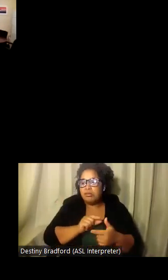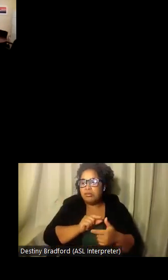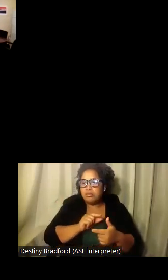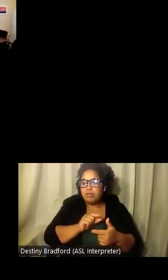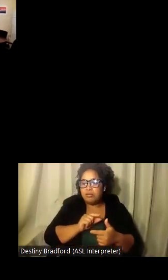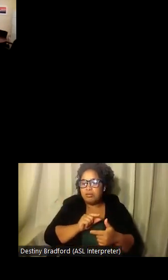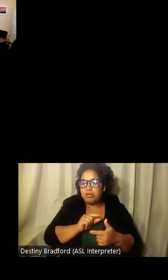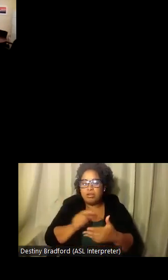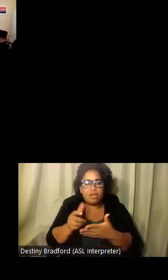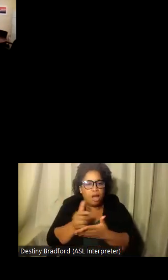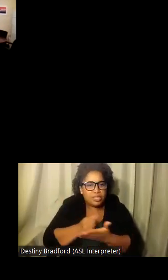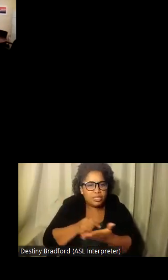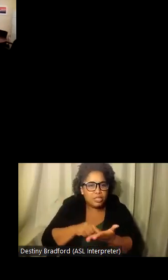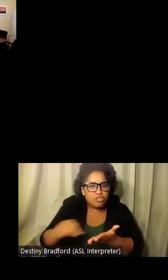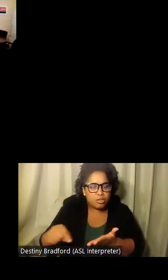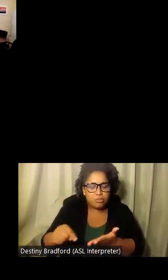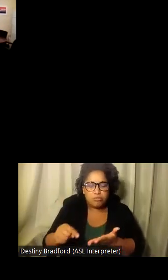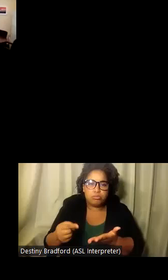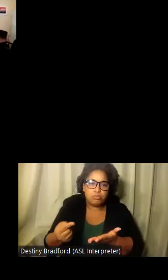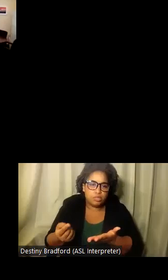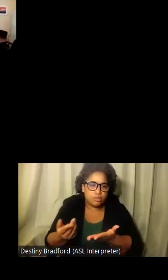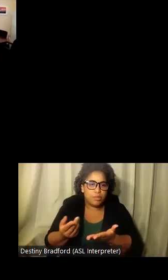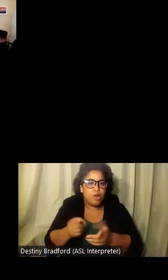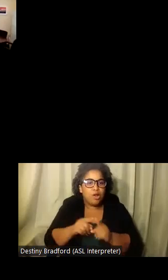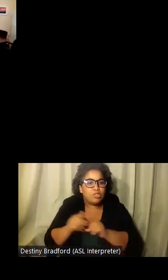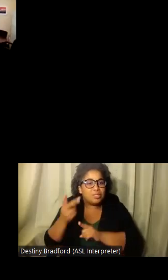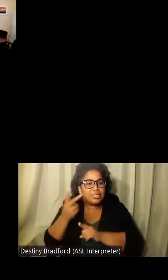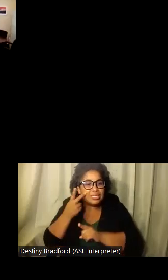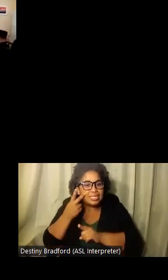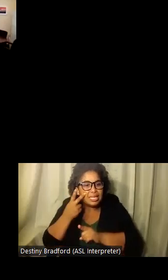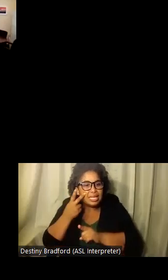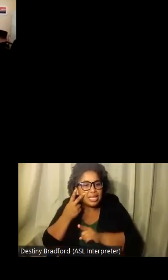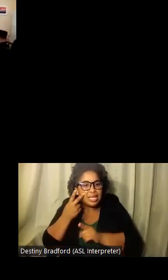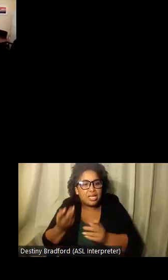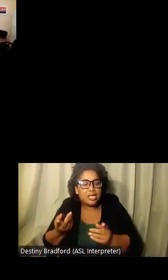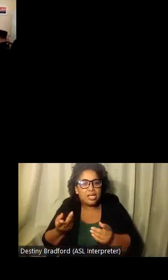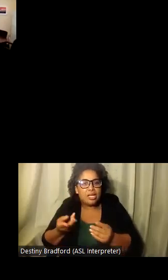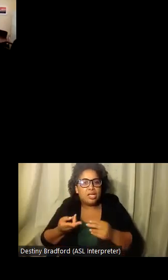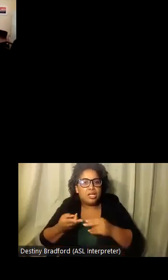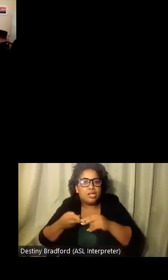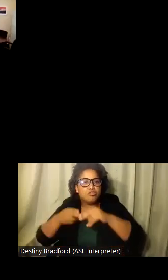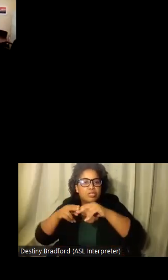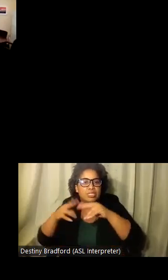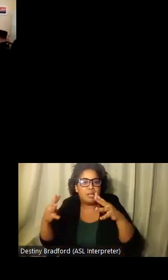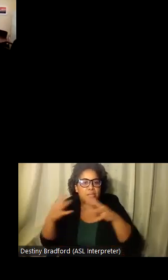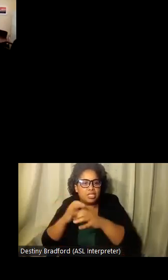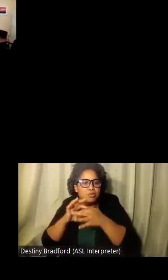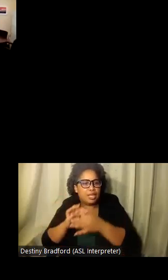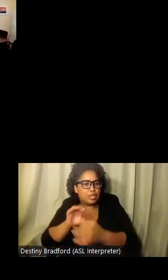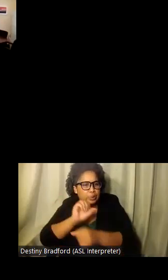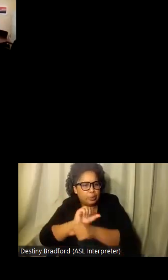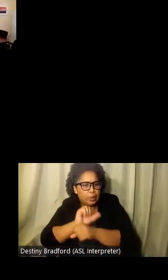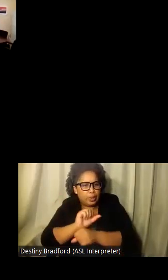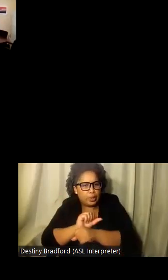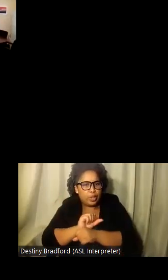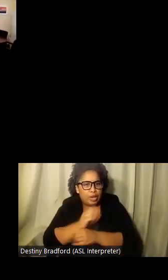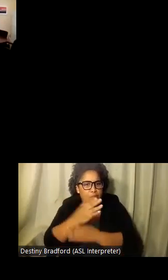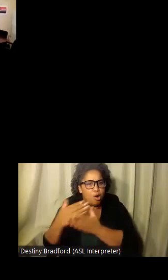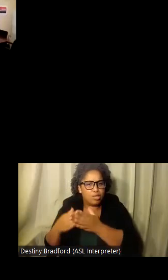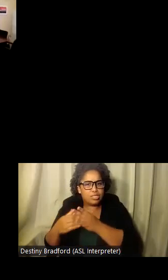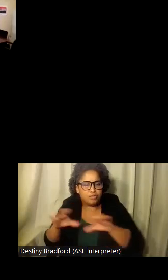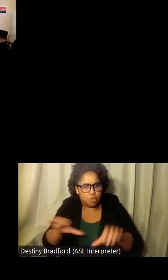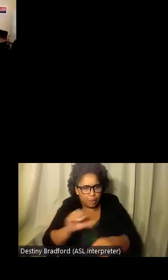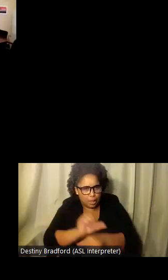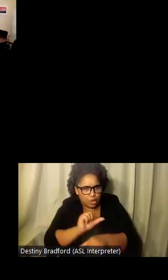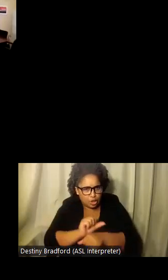job compensation, but at the same time, we're seeing greater complexity in the services or in the aspects of actually doing the